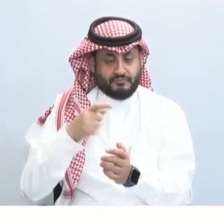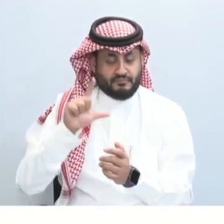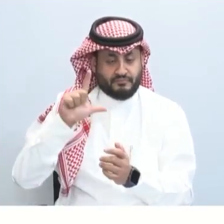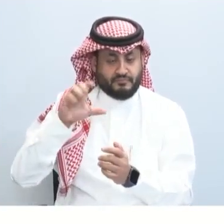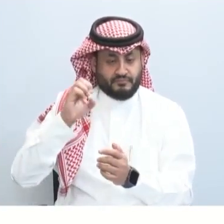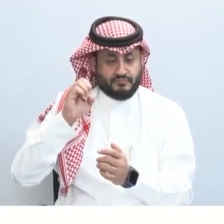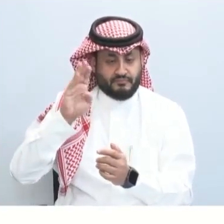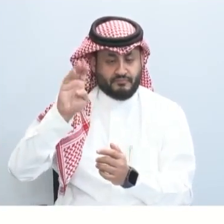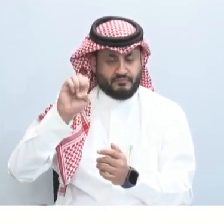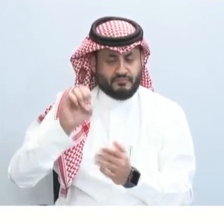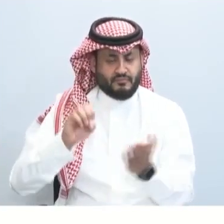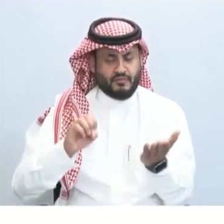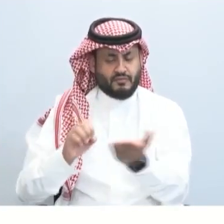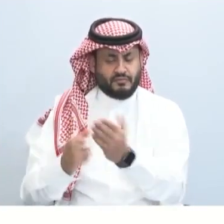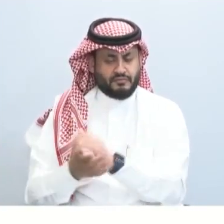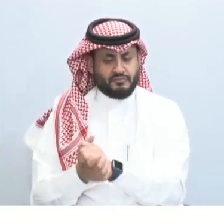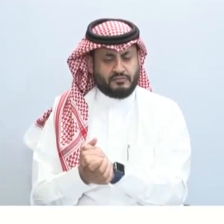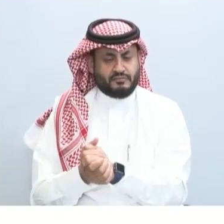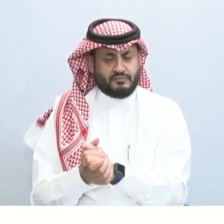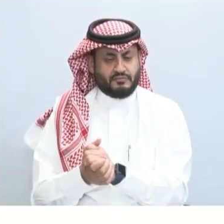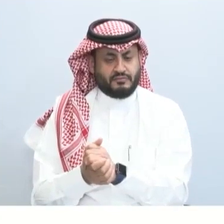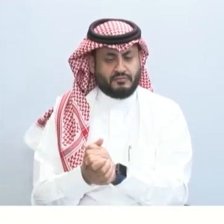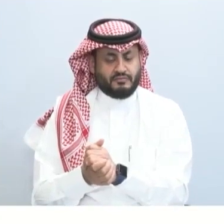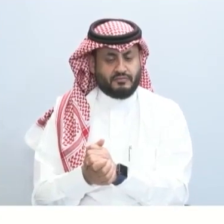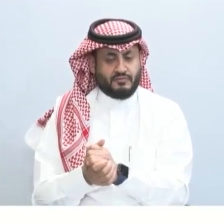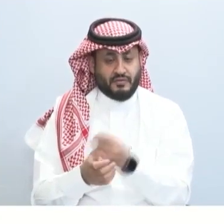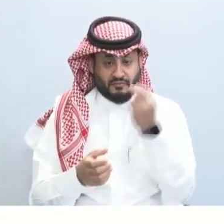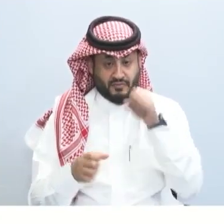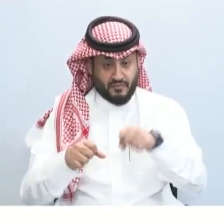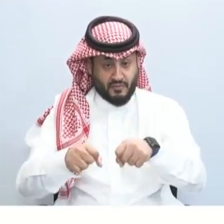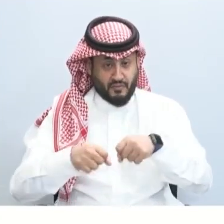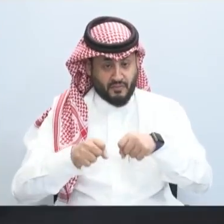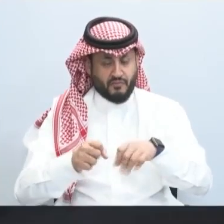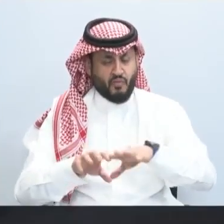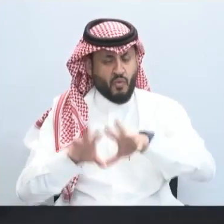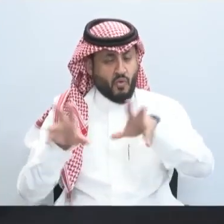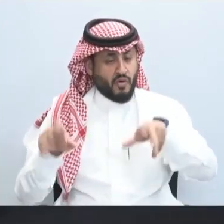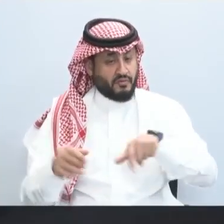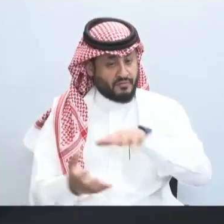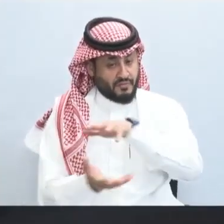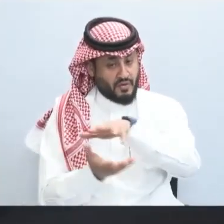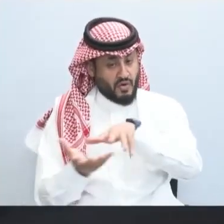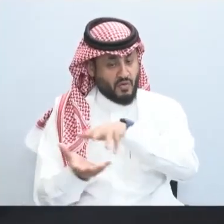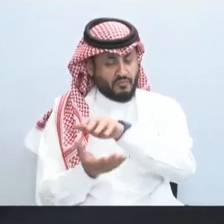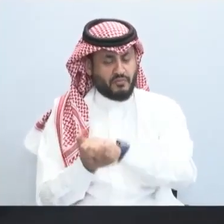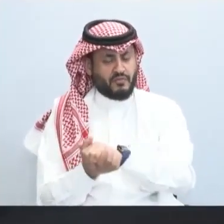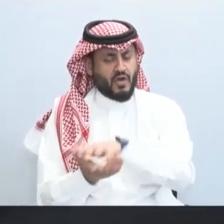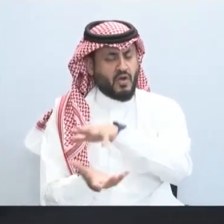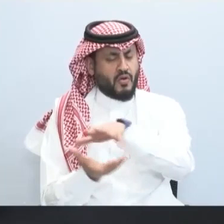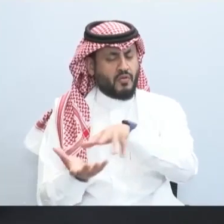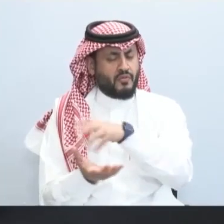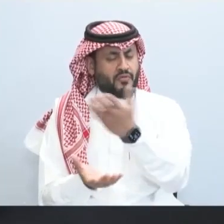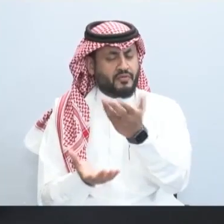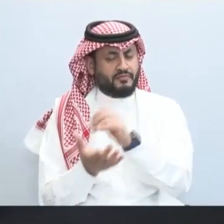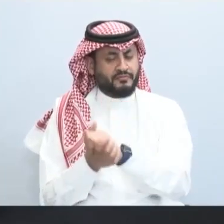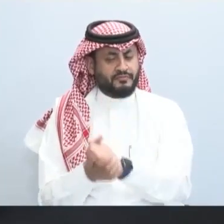word, which is globe. When we say that ships come and go from all over the globe, what is the